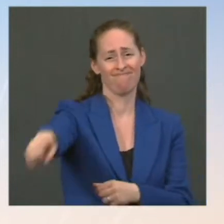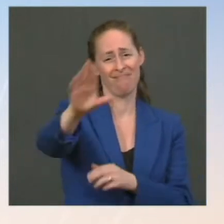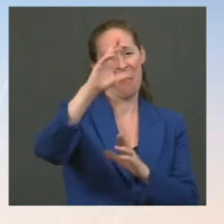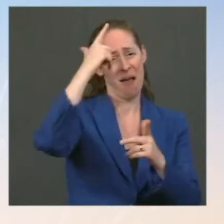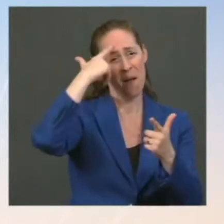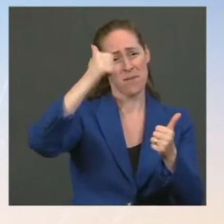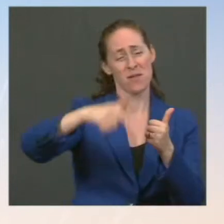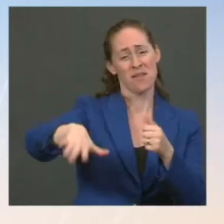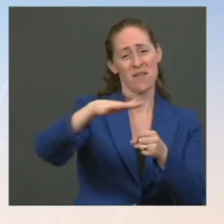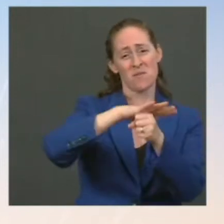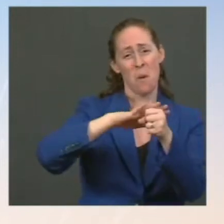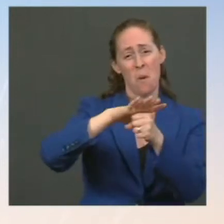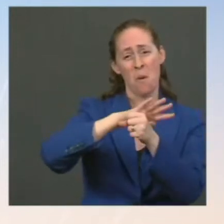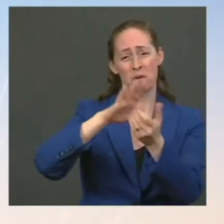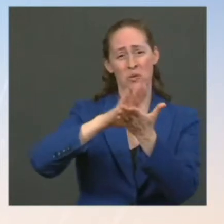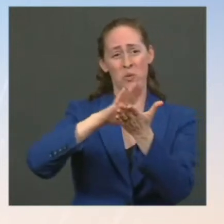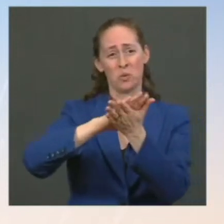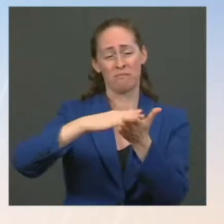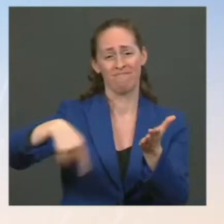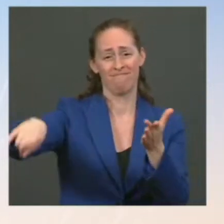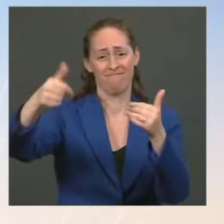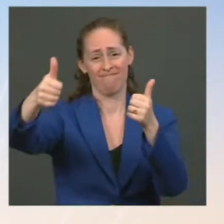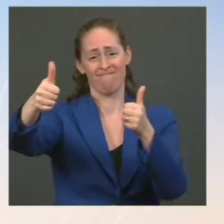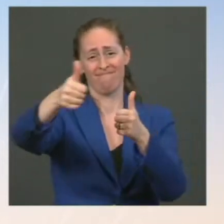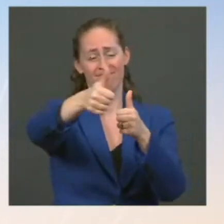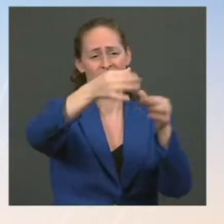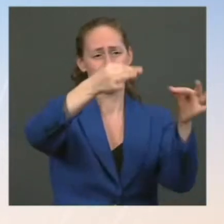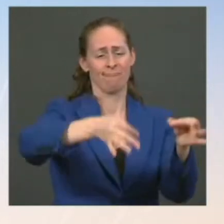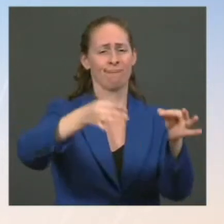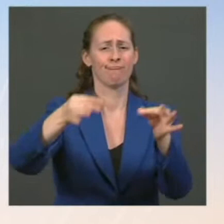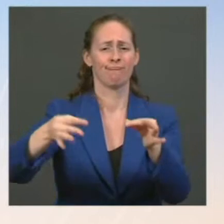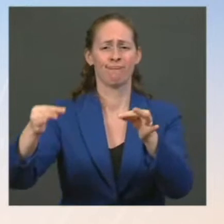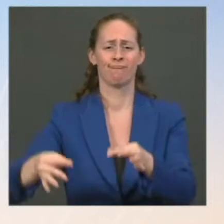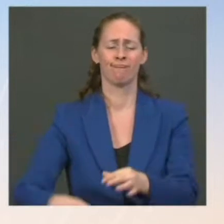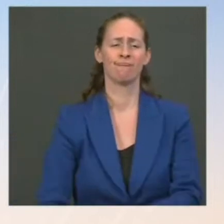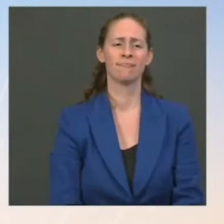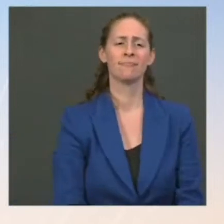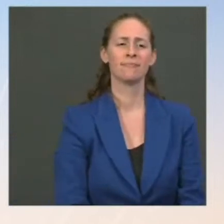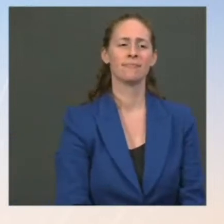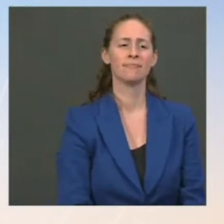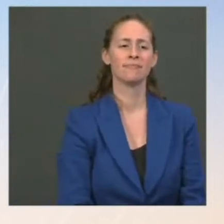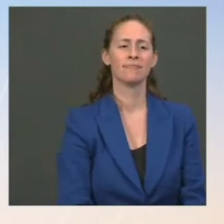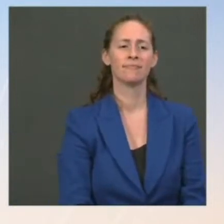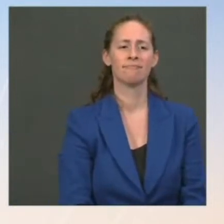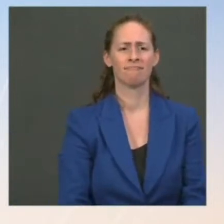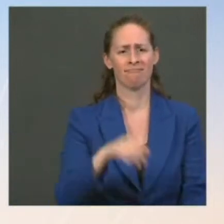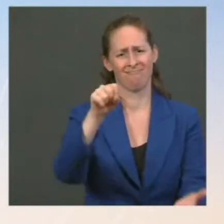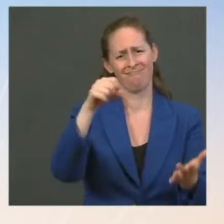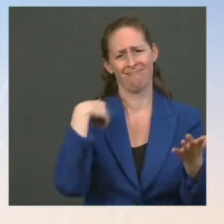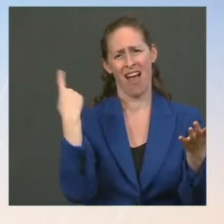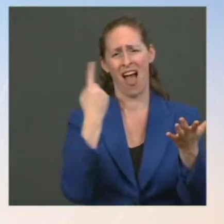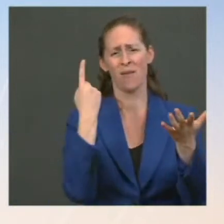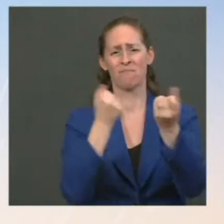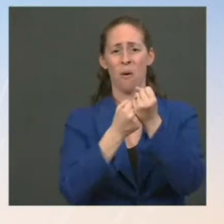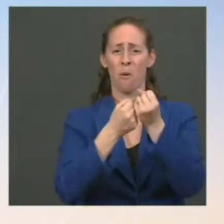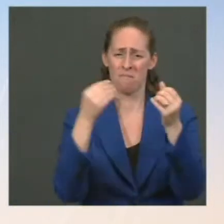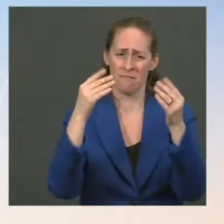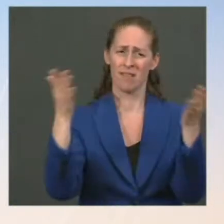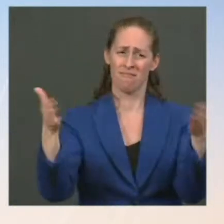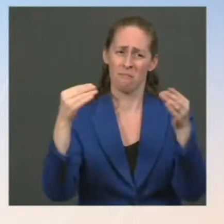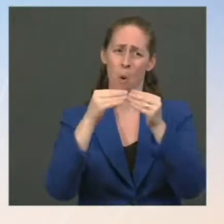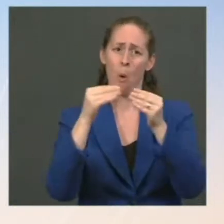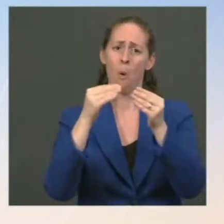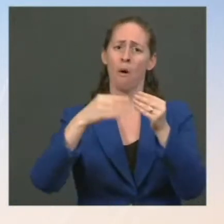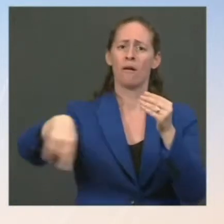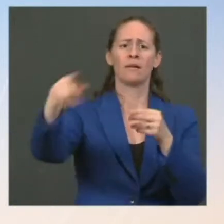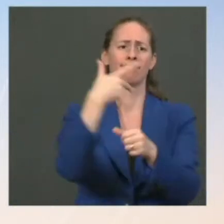school districts to make that determination. Certainly, we support more people getting vaccinated, more schools and